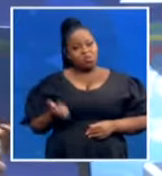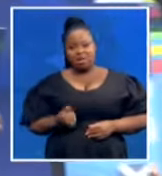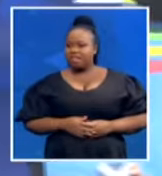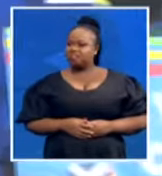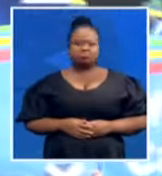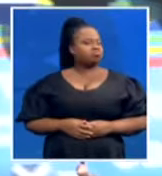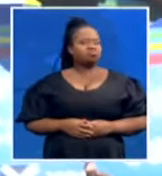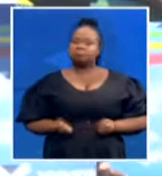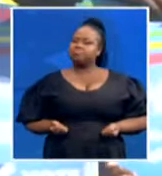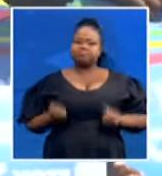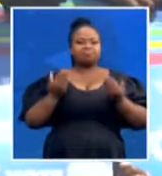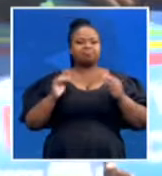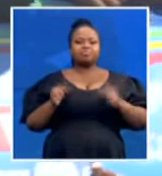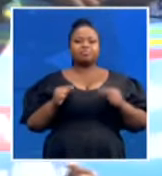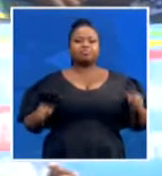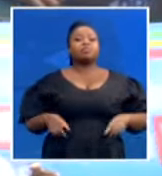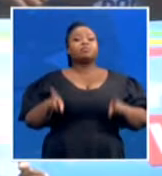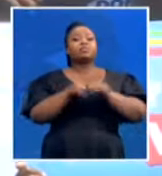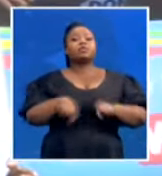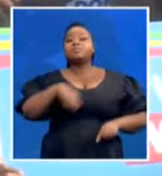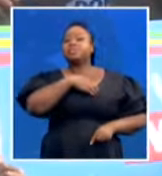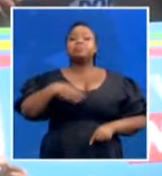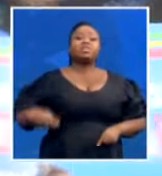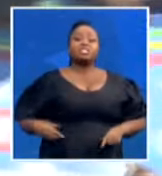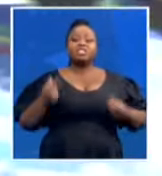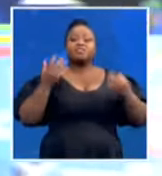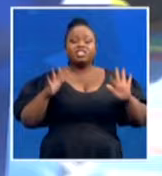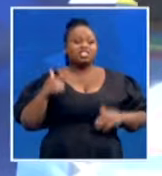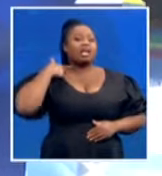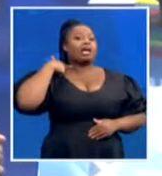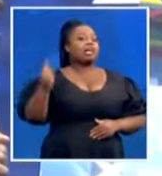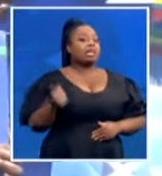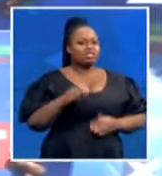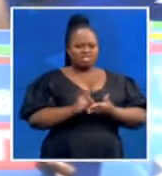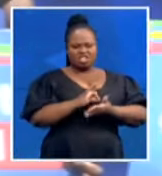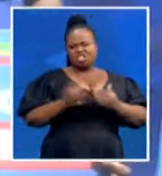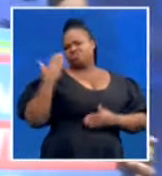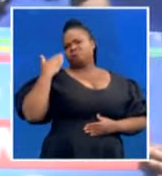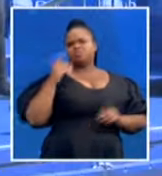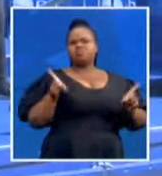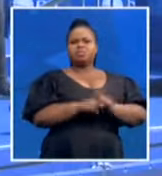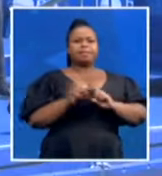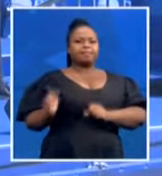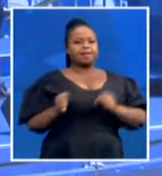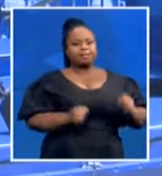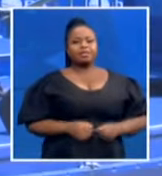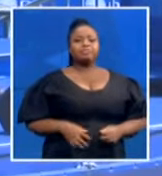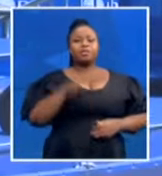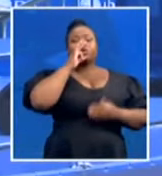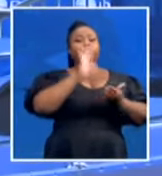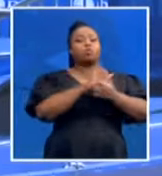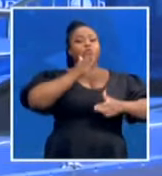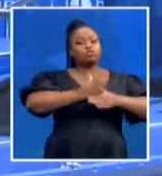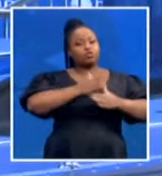the president did in Alex in the last election. They will promise jobs for our young people,